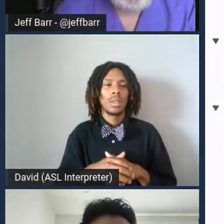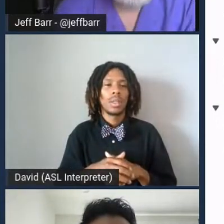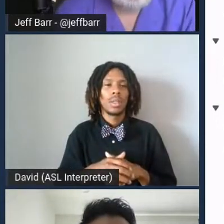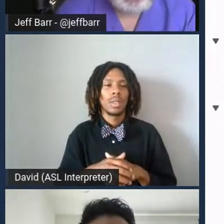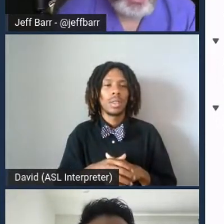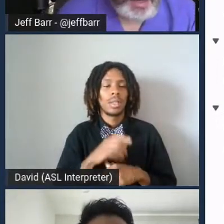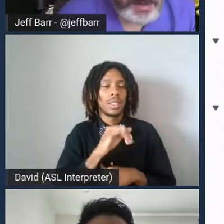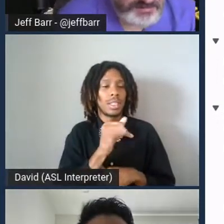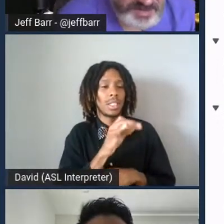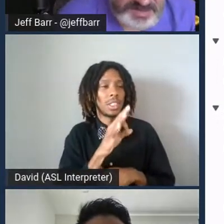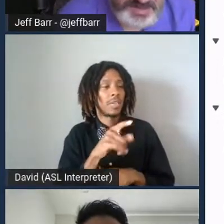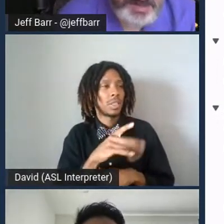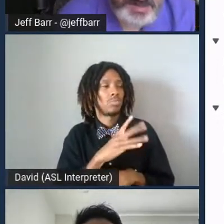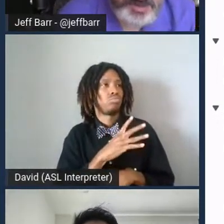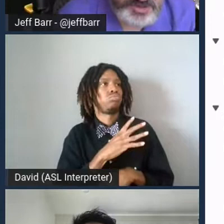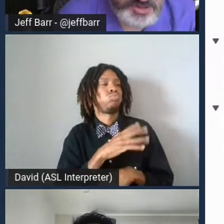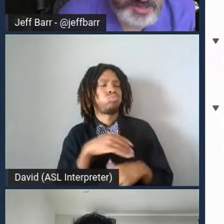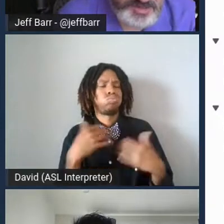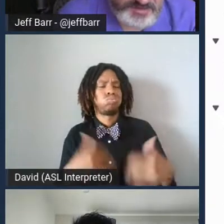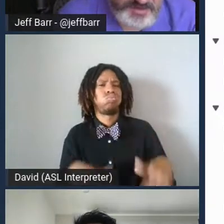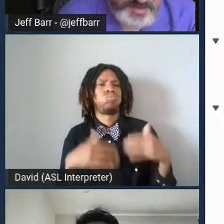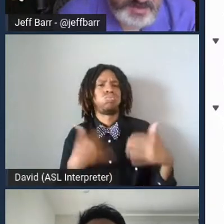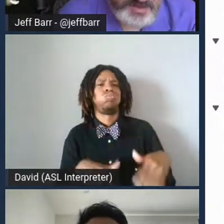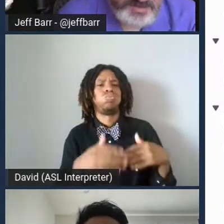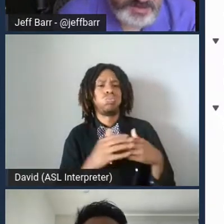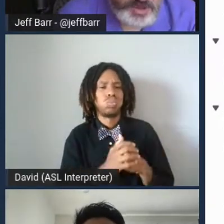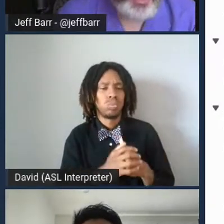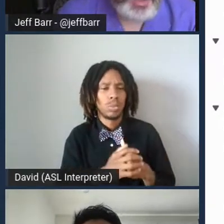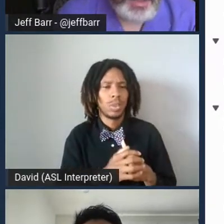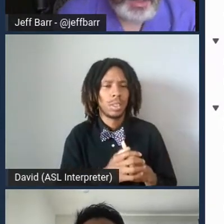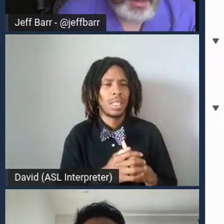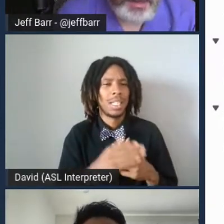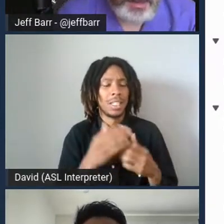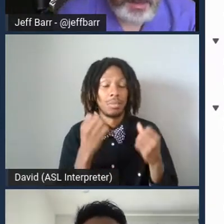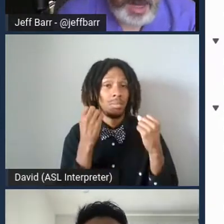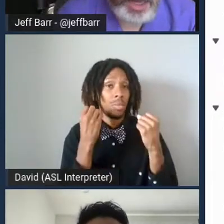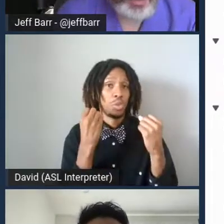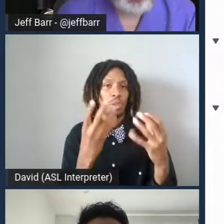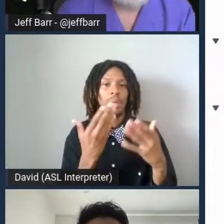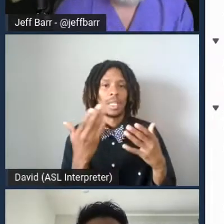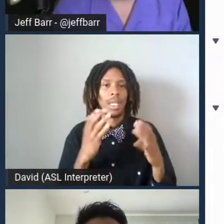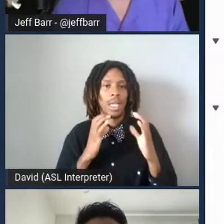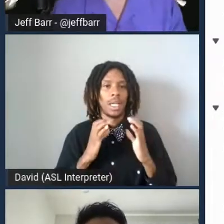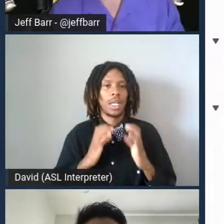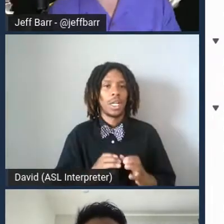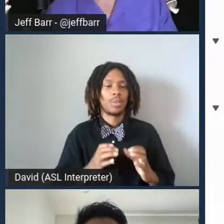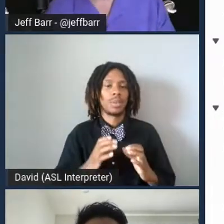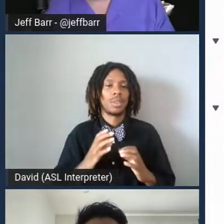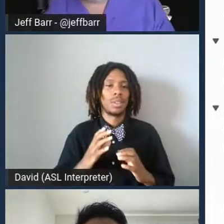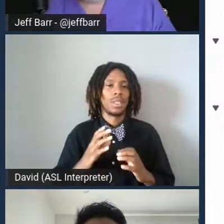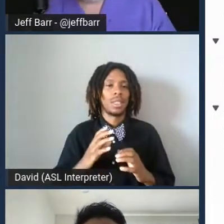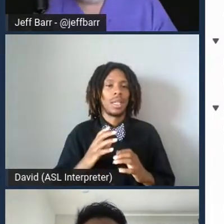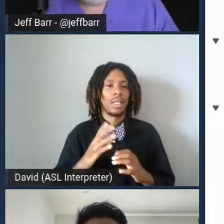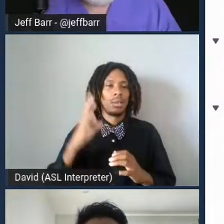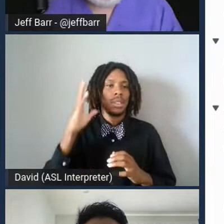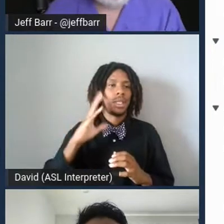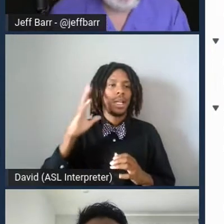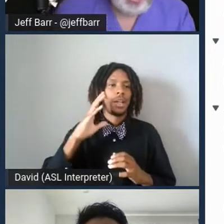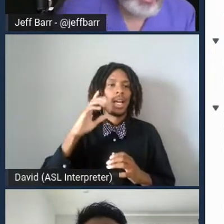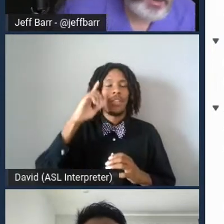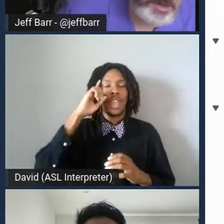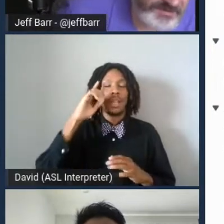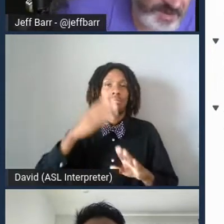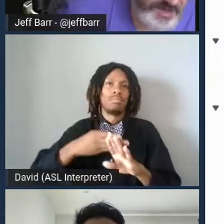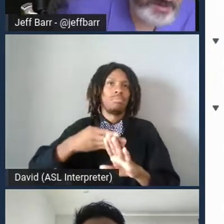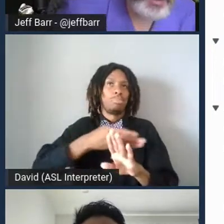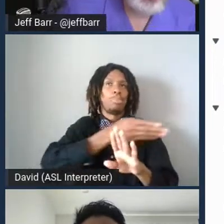This is actually fascinating because these are like so many things that customers would have had to actually think of a little bit ahead of